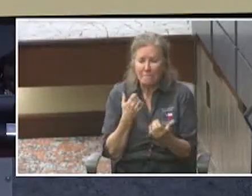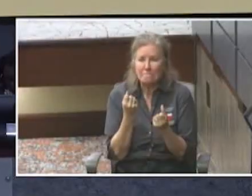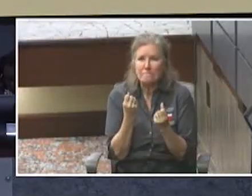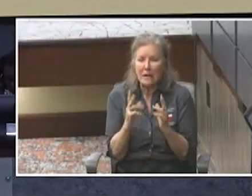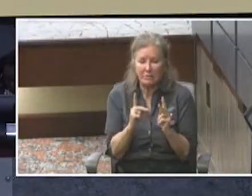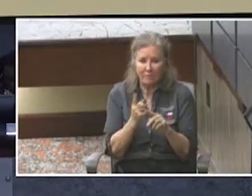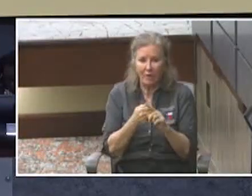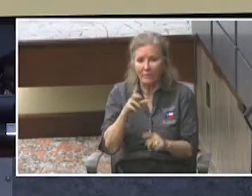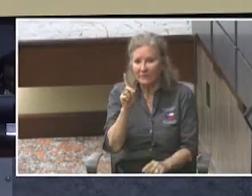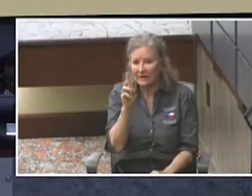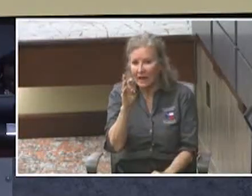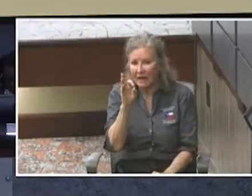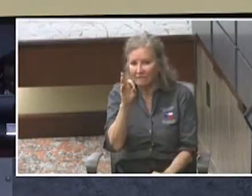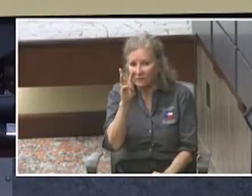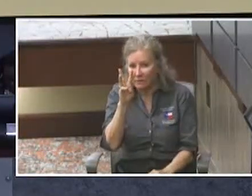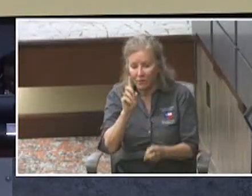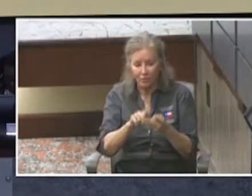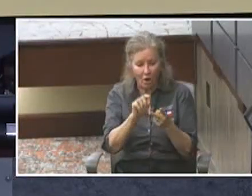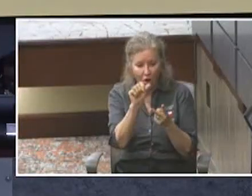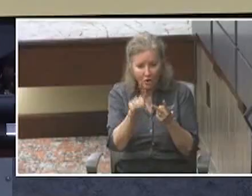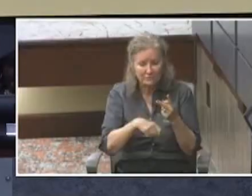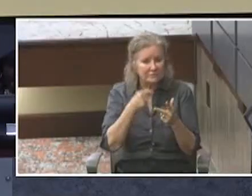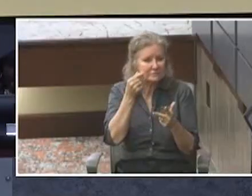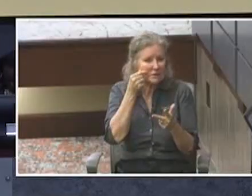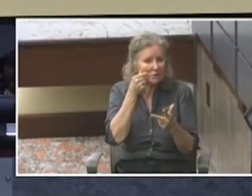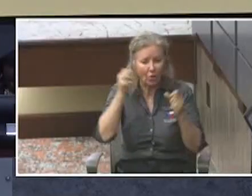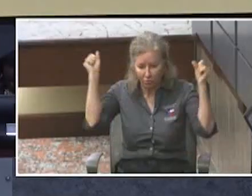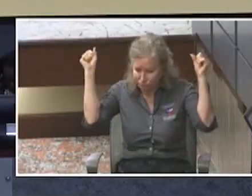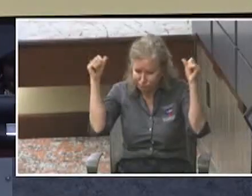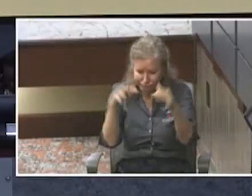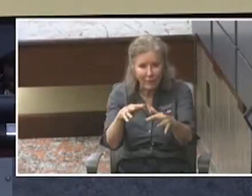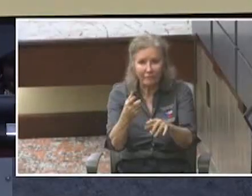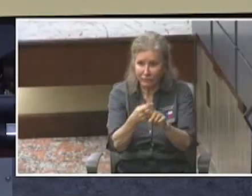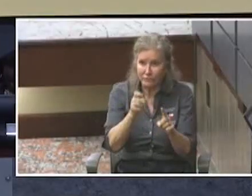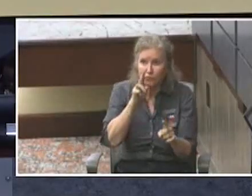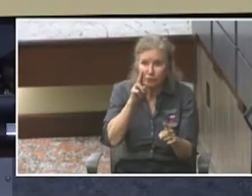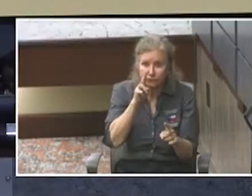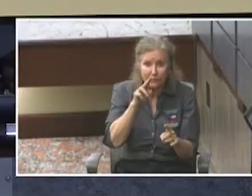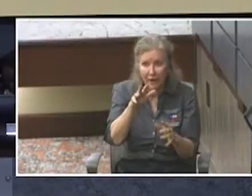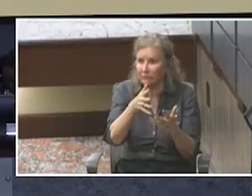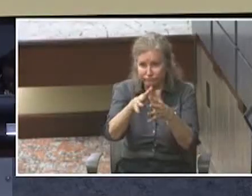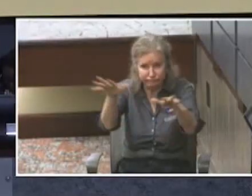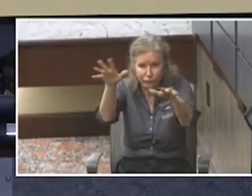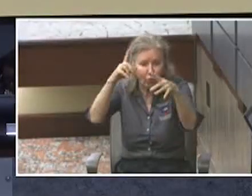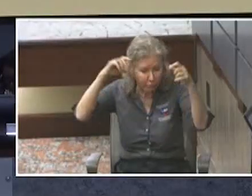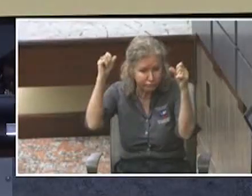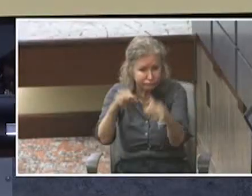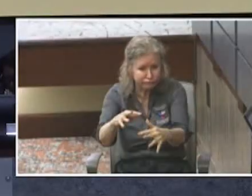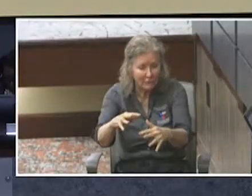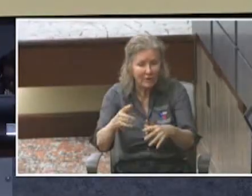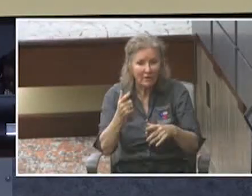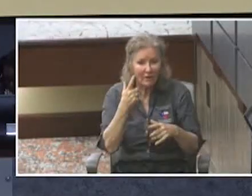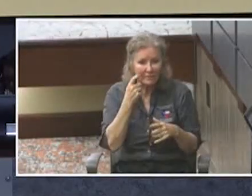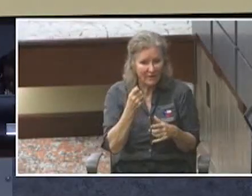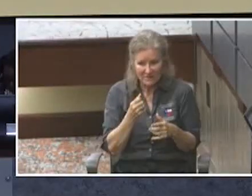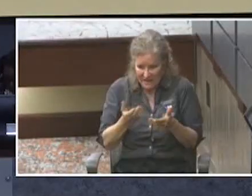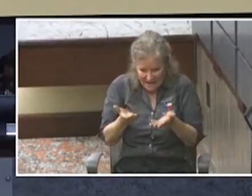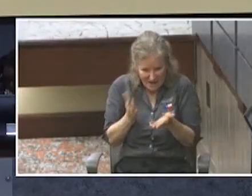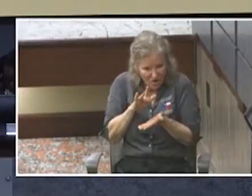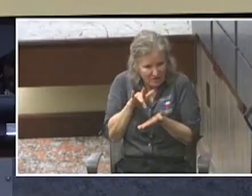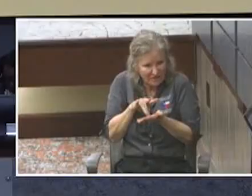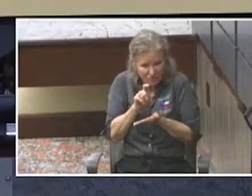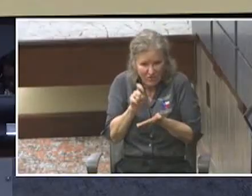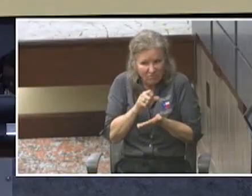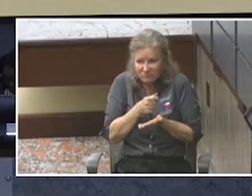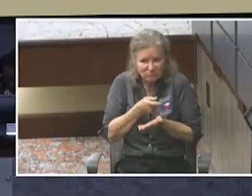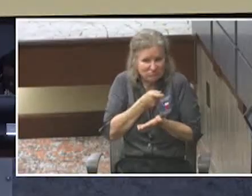area, from Austin, from San Antonio, and even from Houston and beyond as well. So a great opportunity to